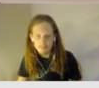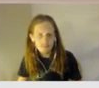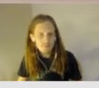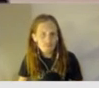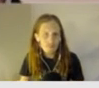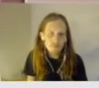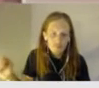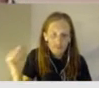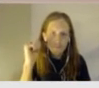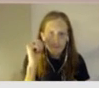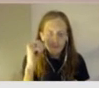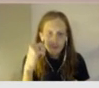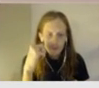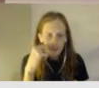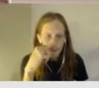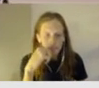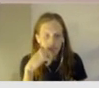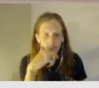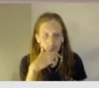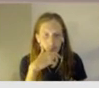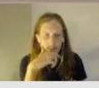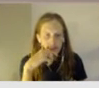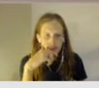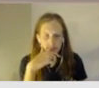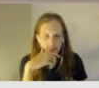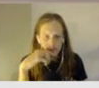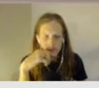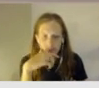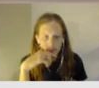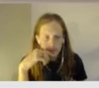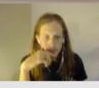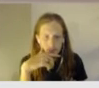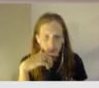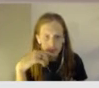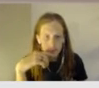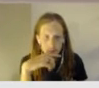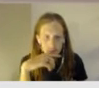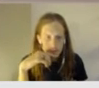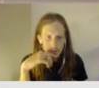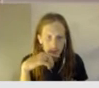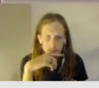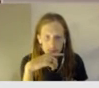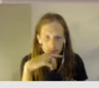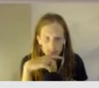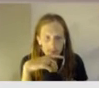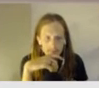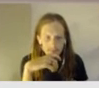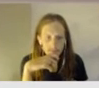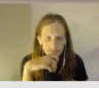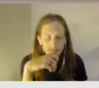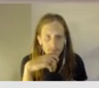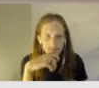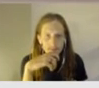there's a serious community that's been built around these cameras, and I absolutely love them to death. You know, I will